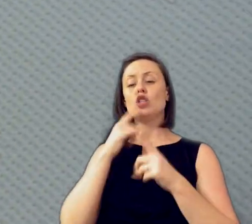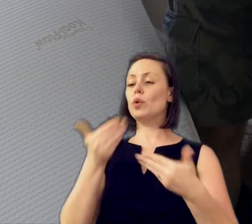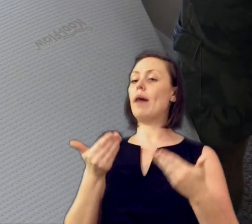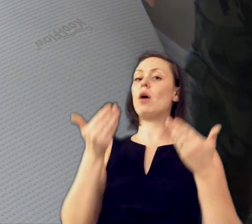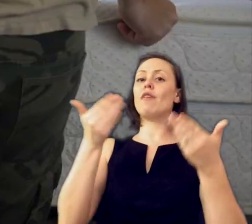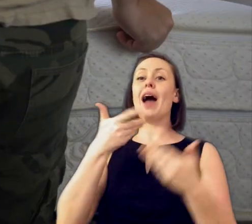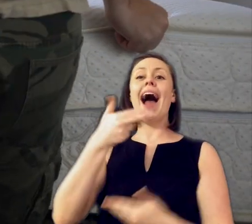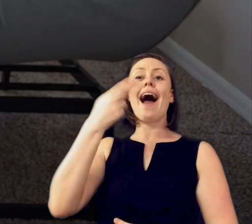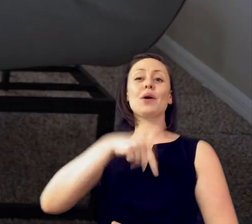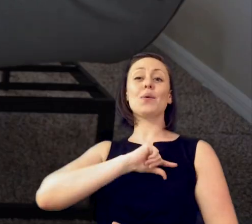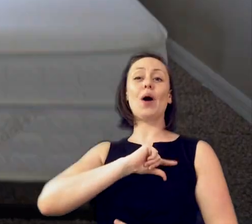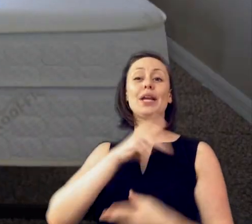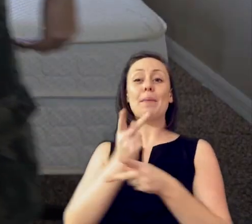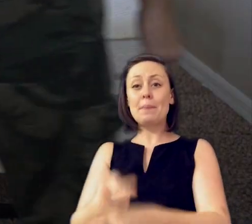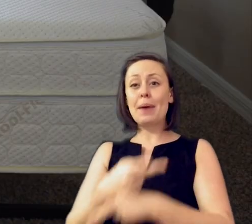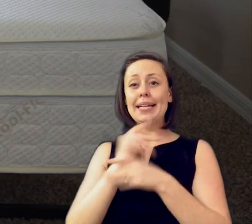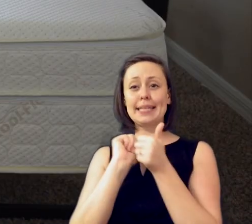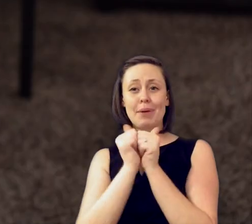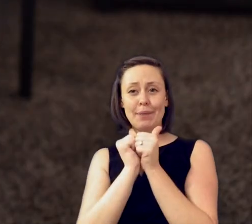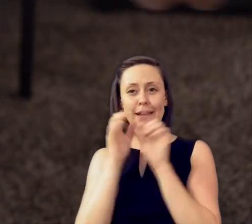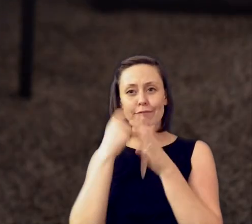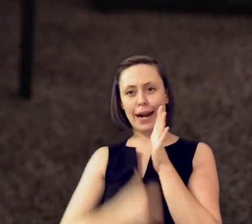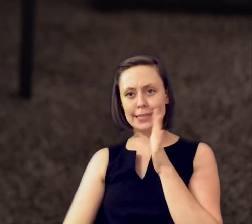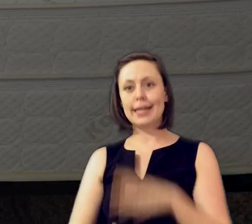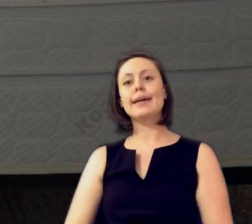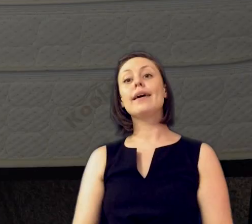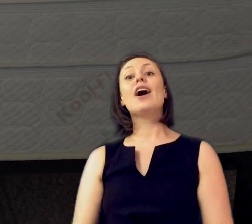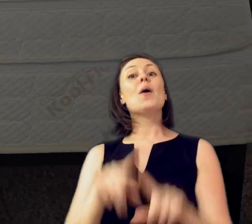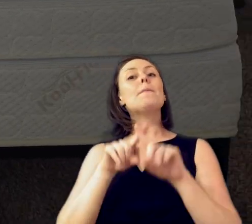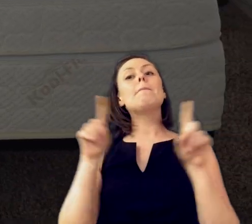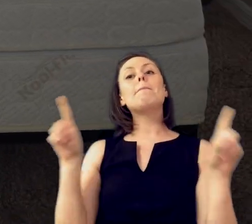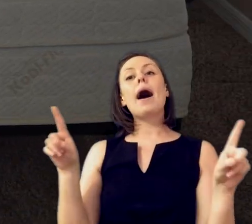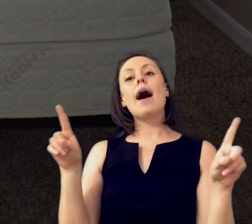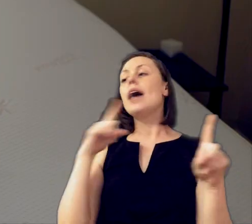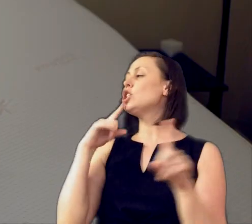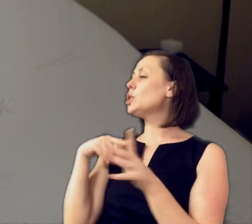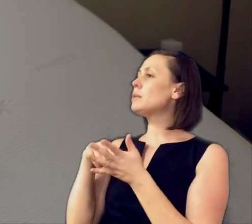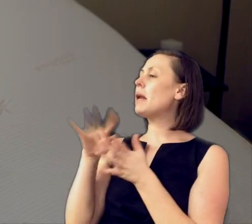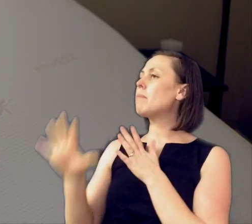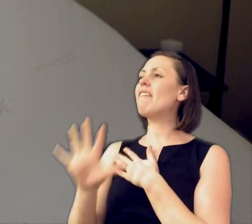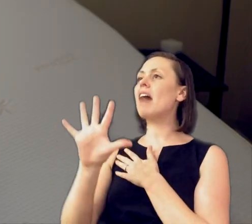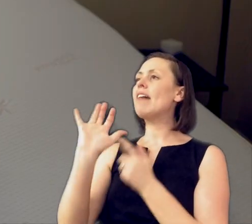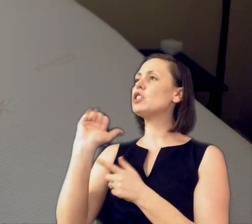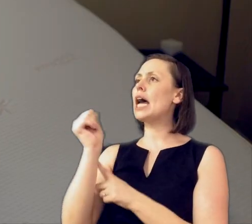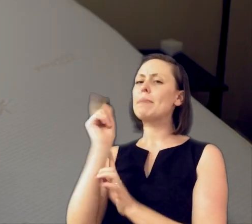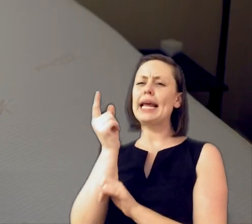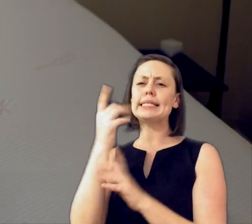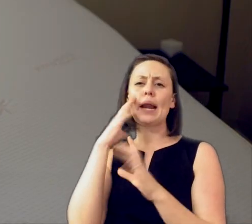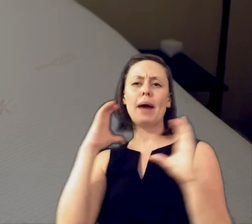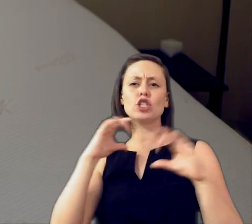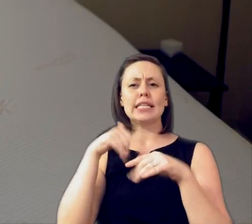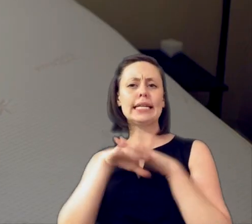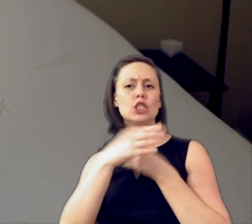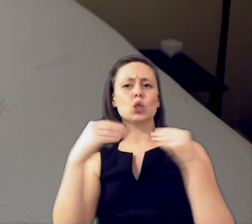higher quality products at a more competitive price. Realistically, spending 5 to 10 minutes on a mattress in a store, it's